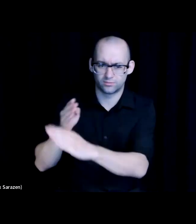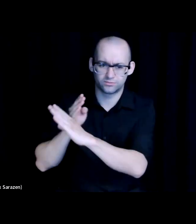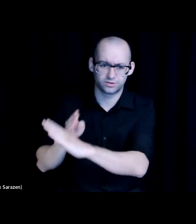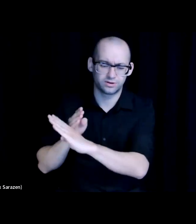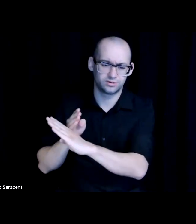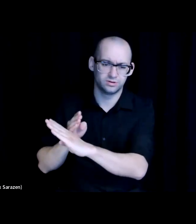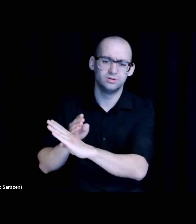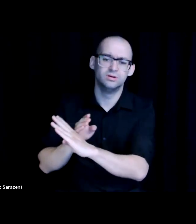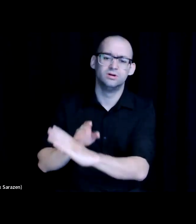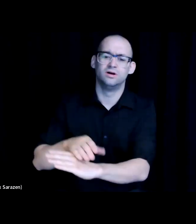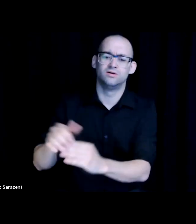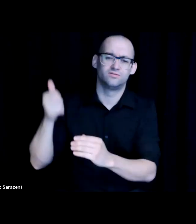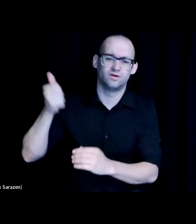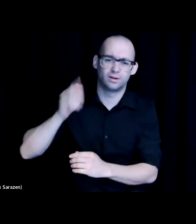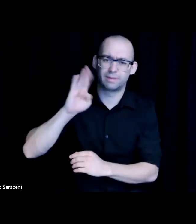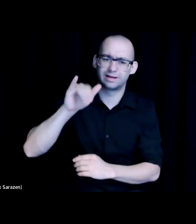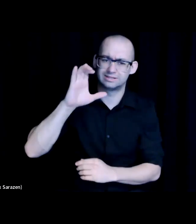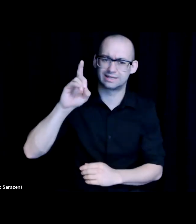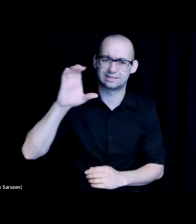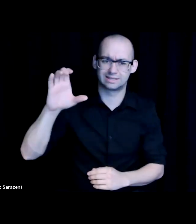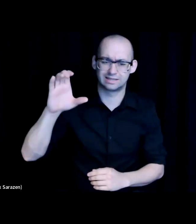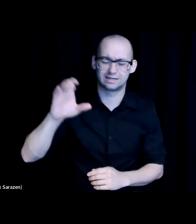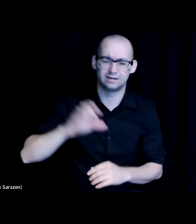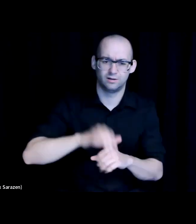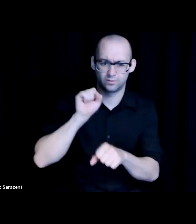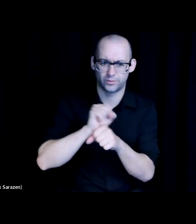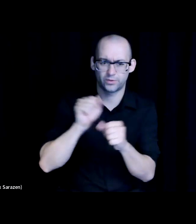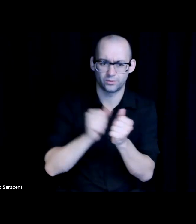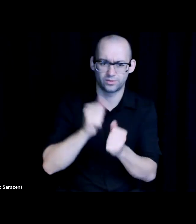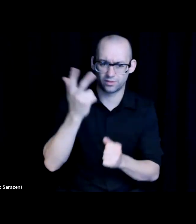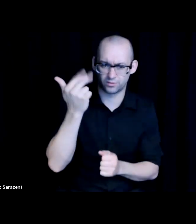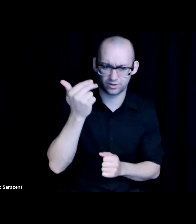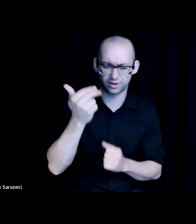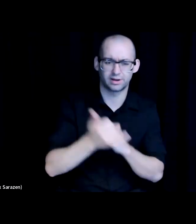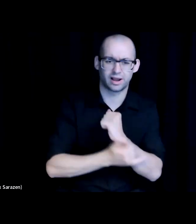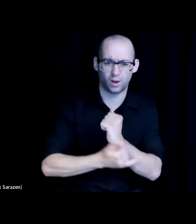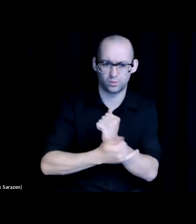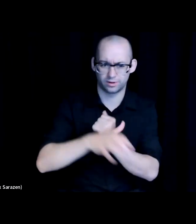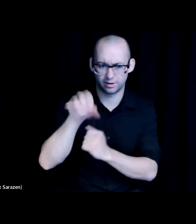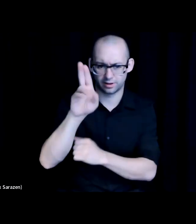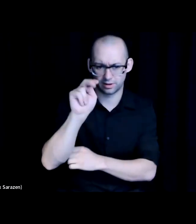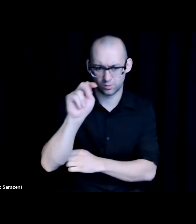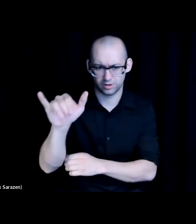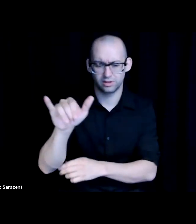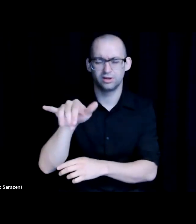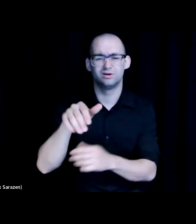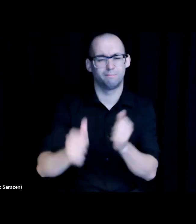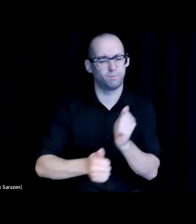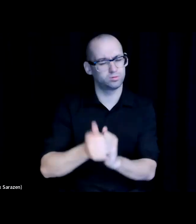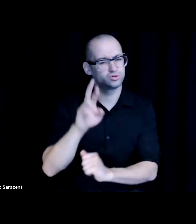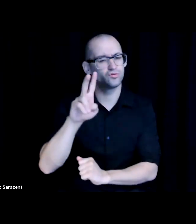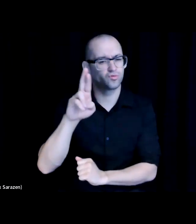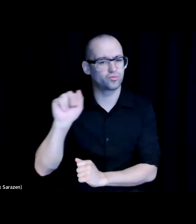by the CDC is working in 13 counties that are predominantly rural to